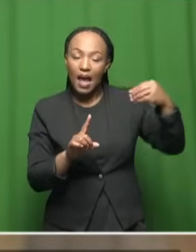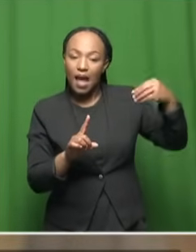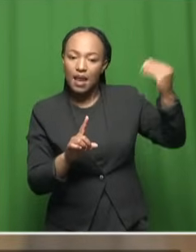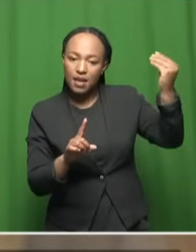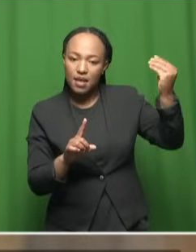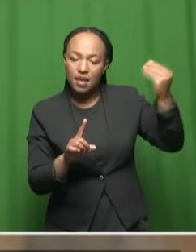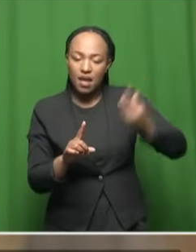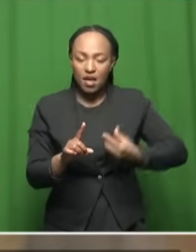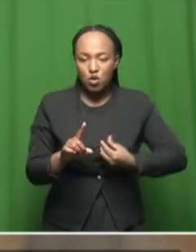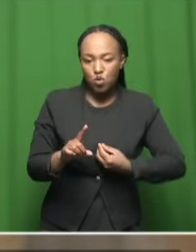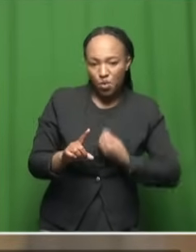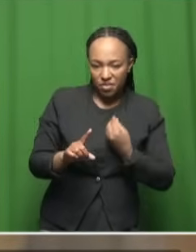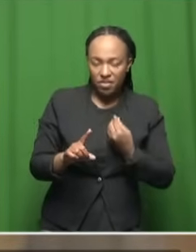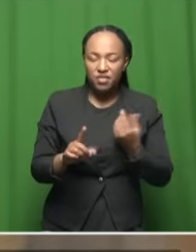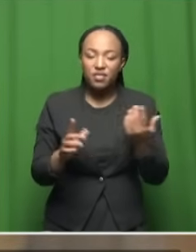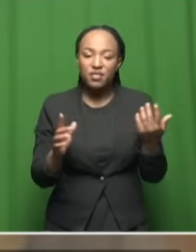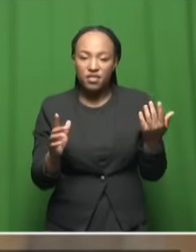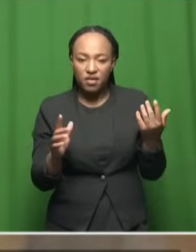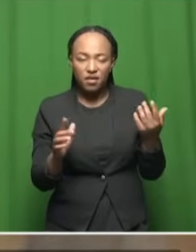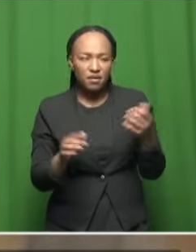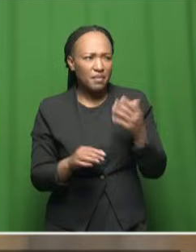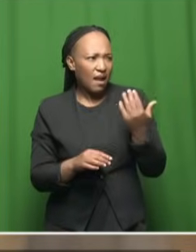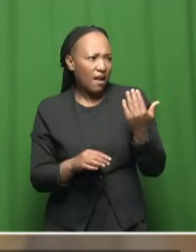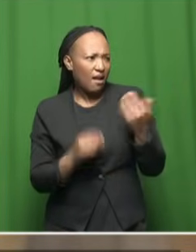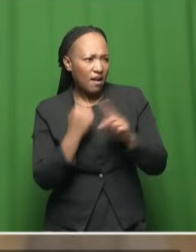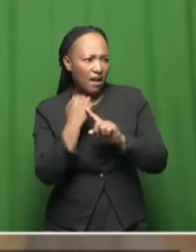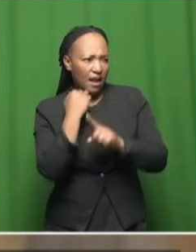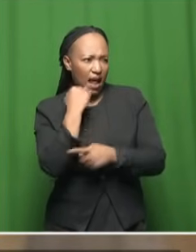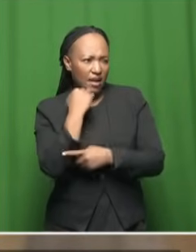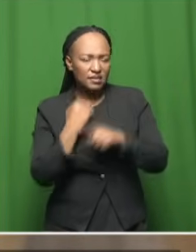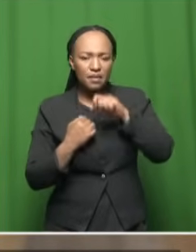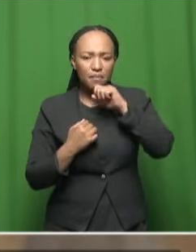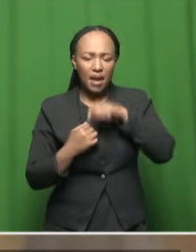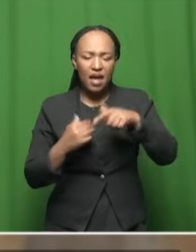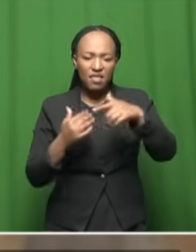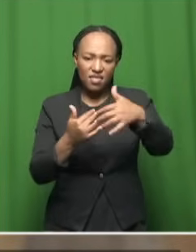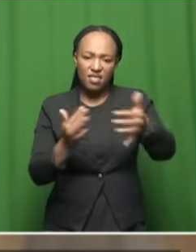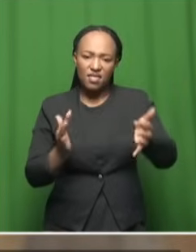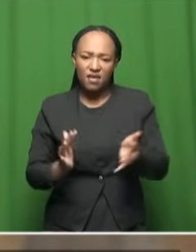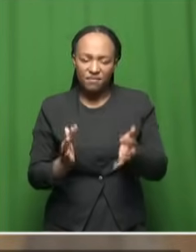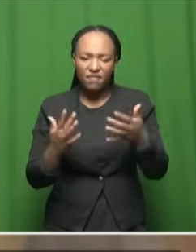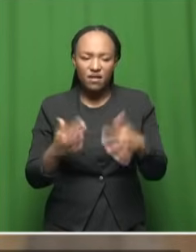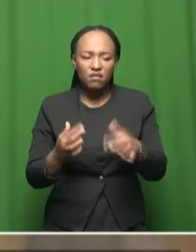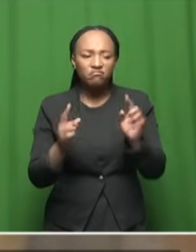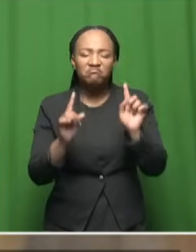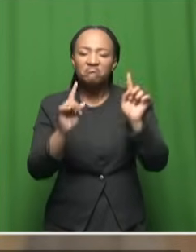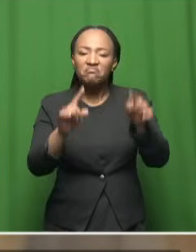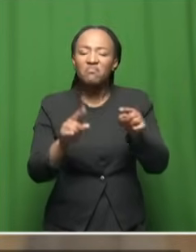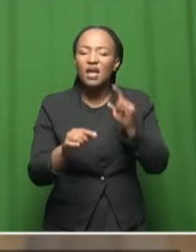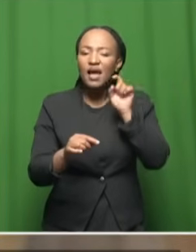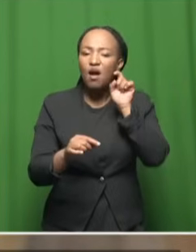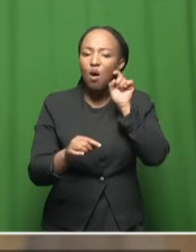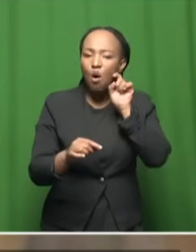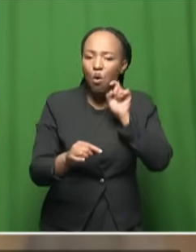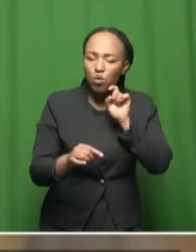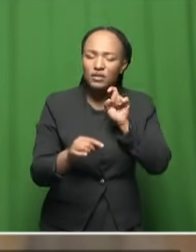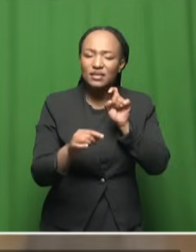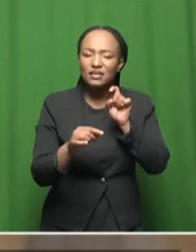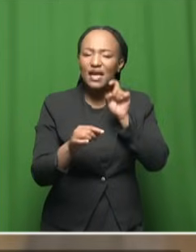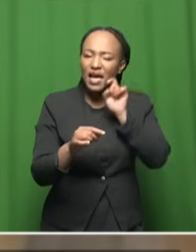His last birthday, if I recall, he spent it at an elderly home, taking care of them.